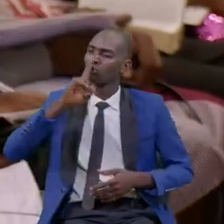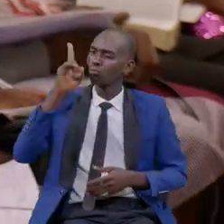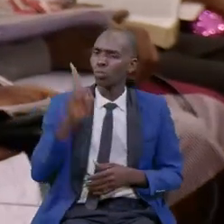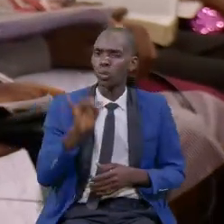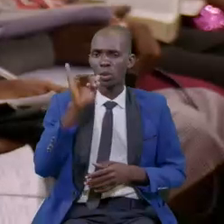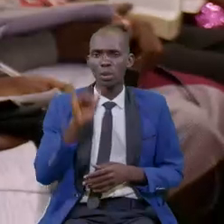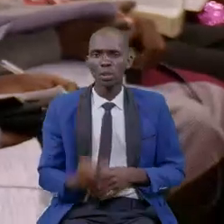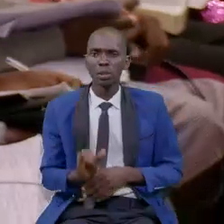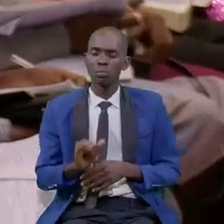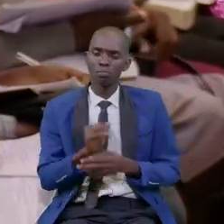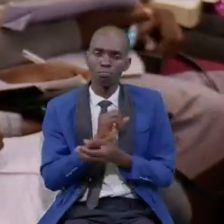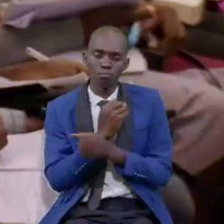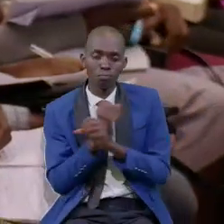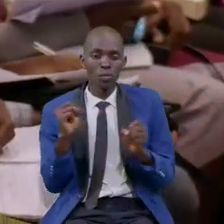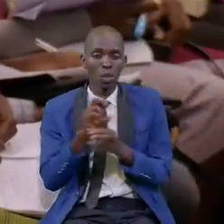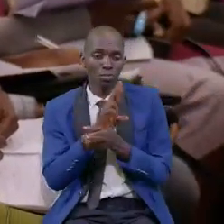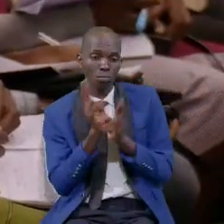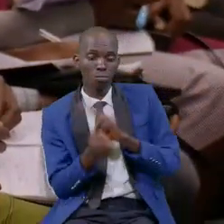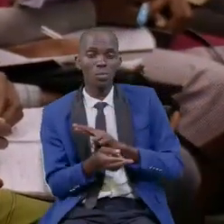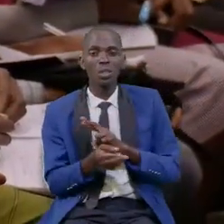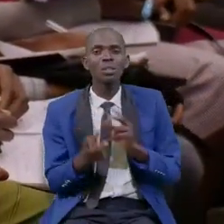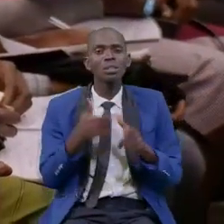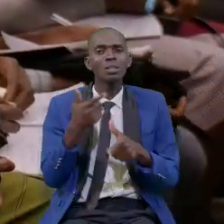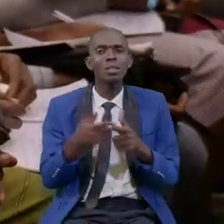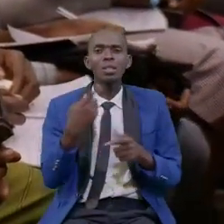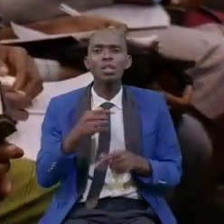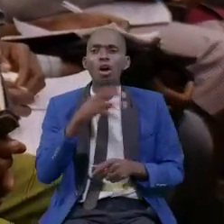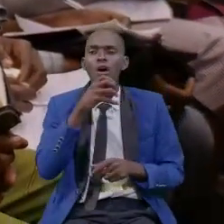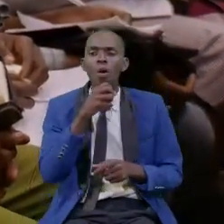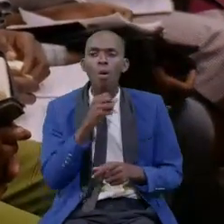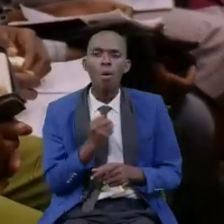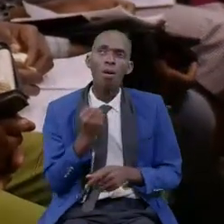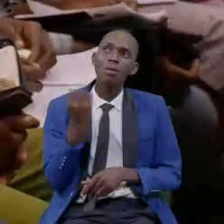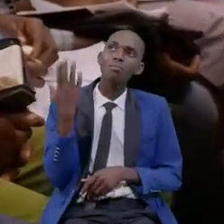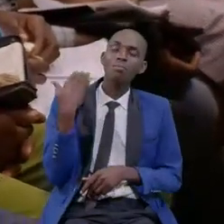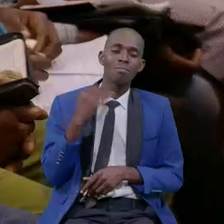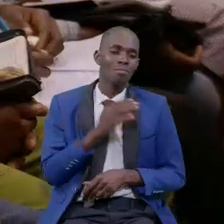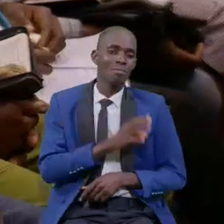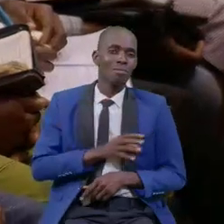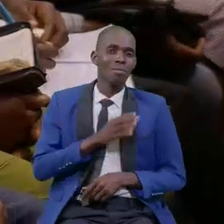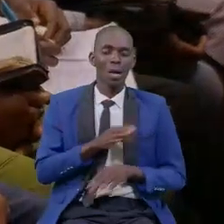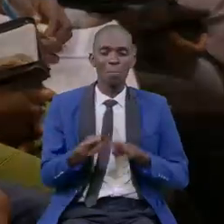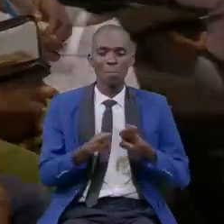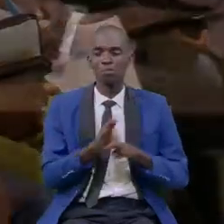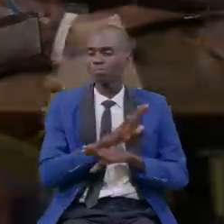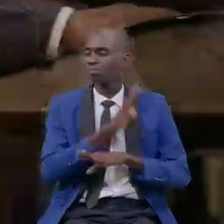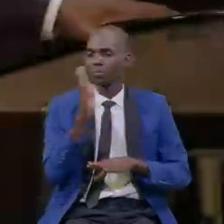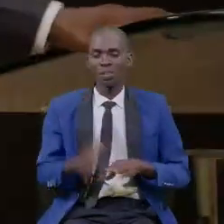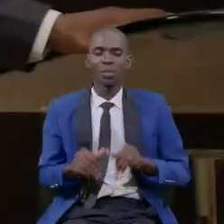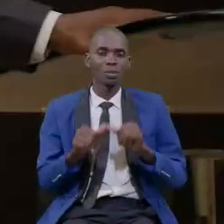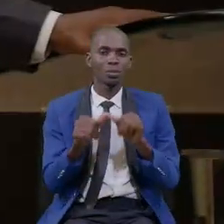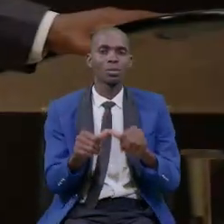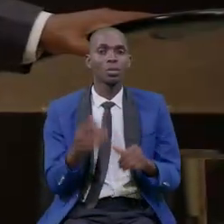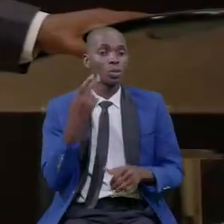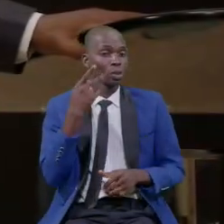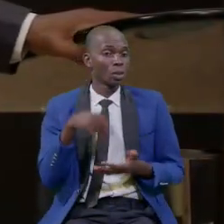born again, the old lifestyle does not continue. And so we're